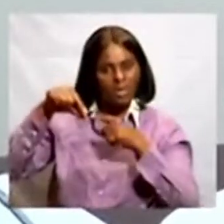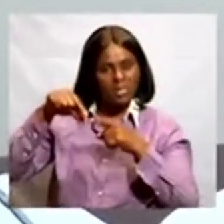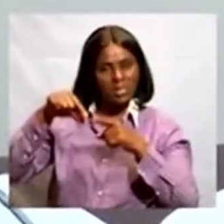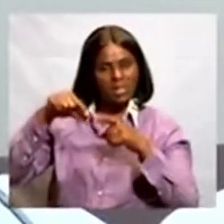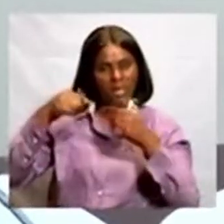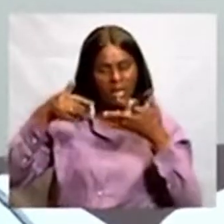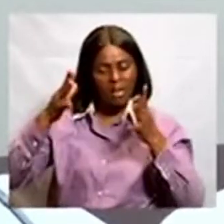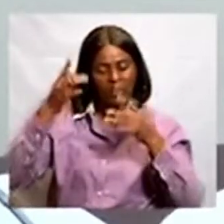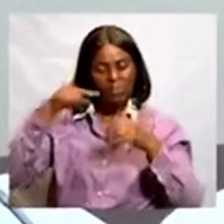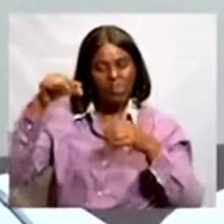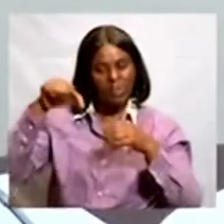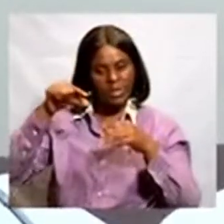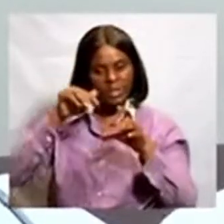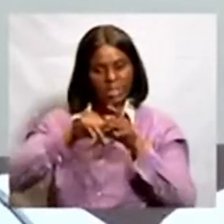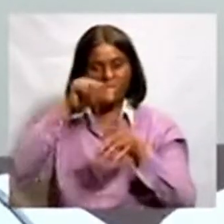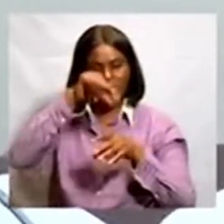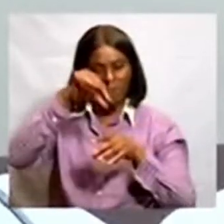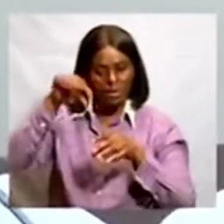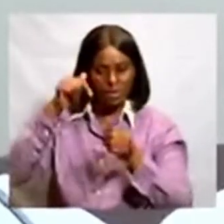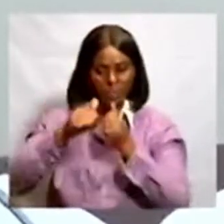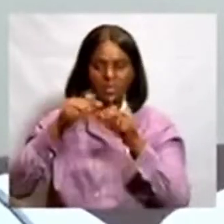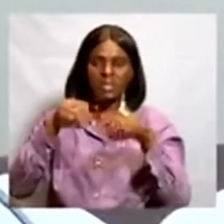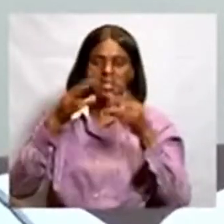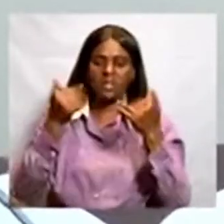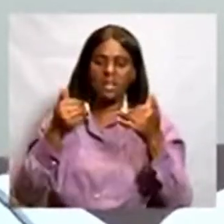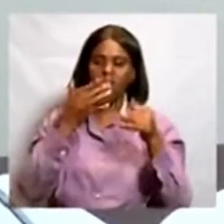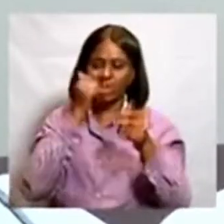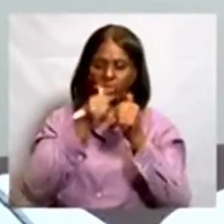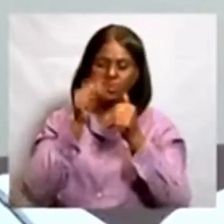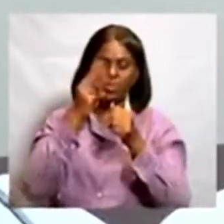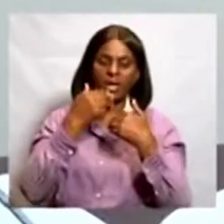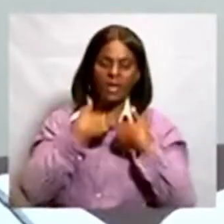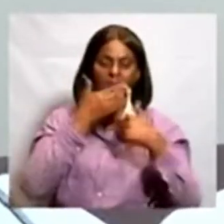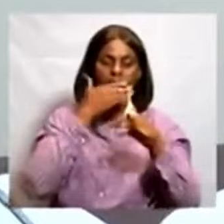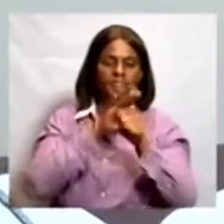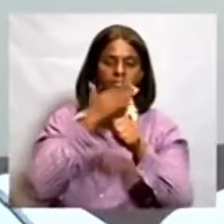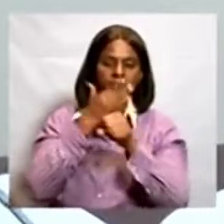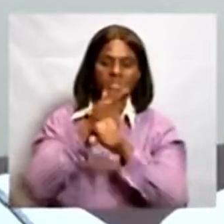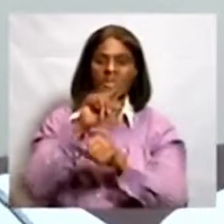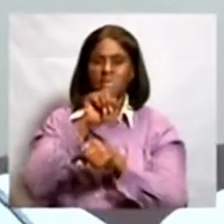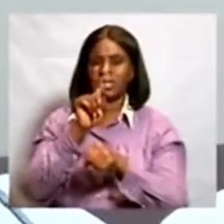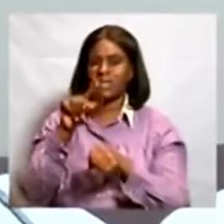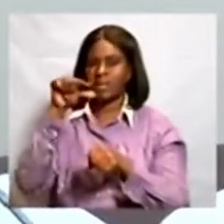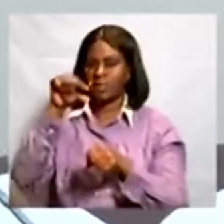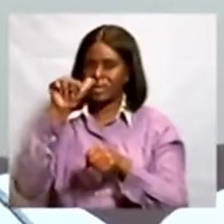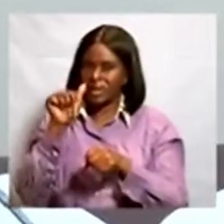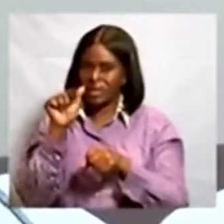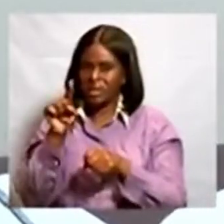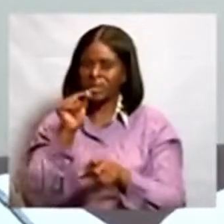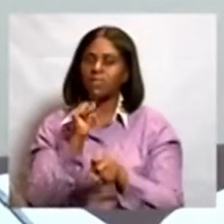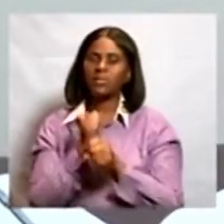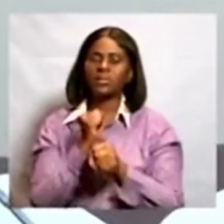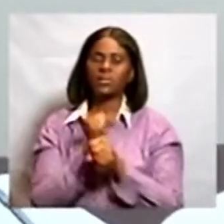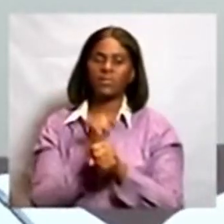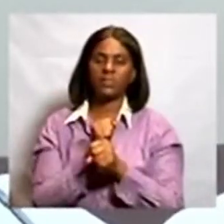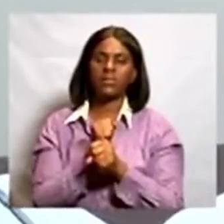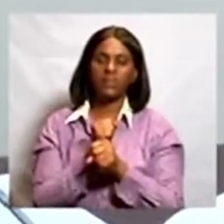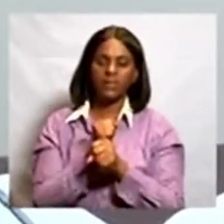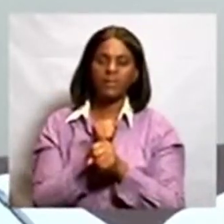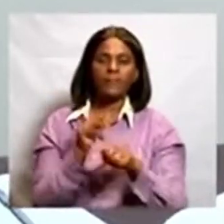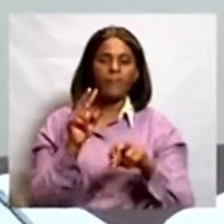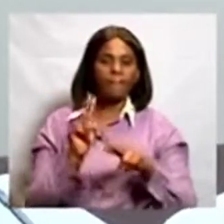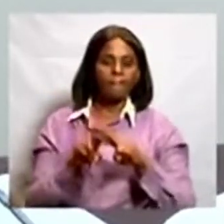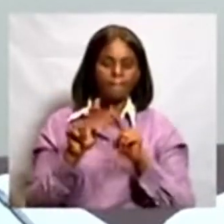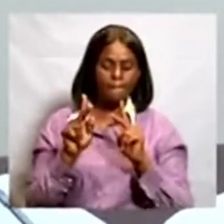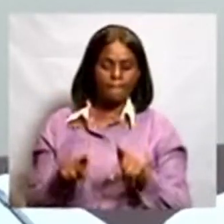the qualifications that are issued because they will be quality assured by the Zambia Qualifications Framework.